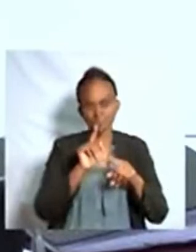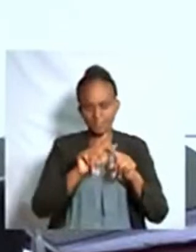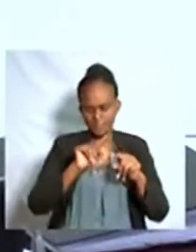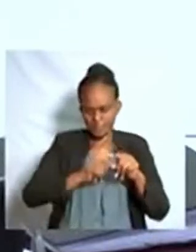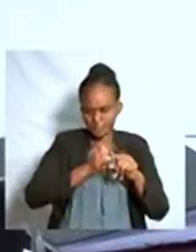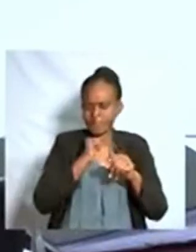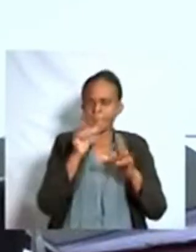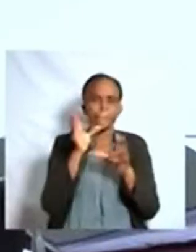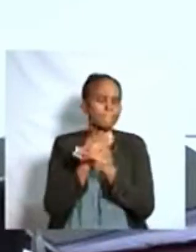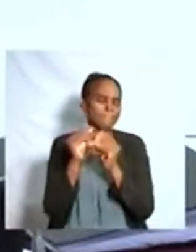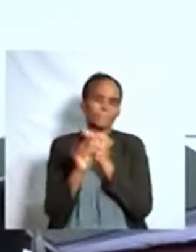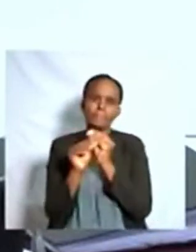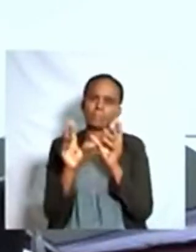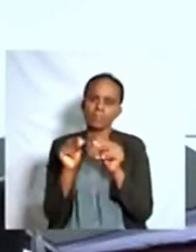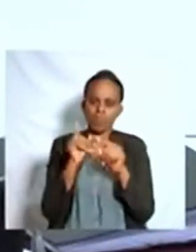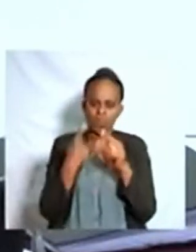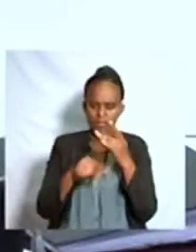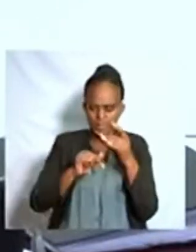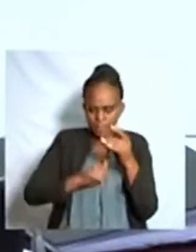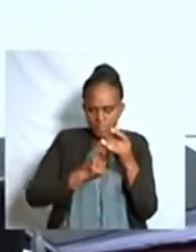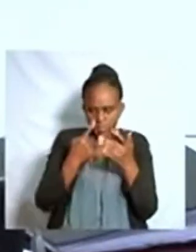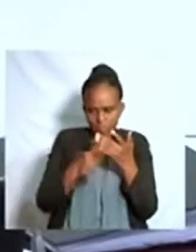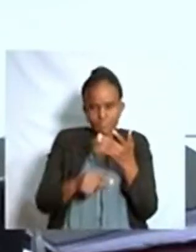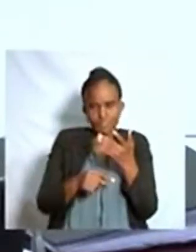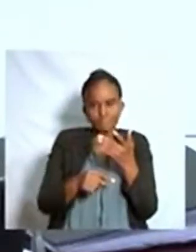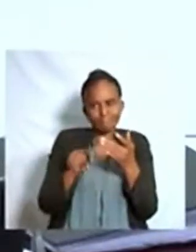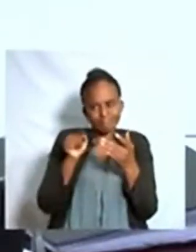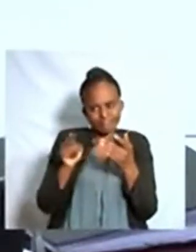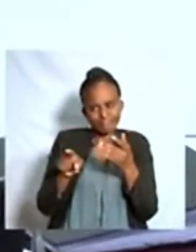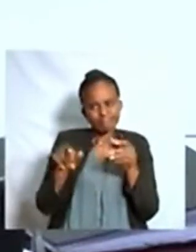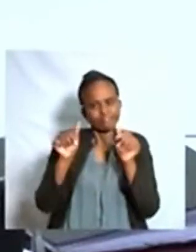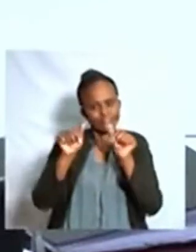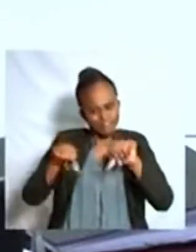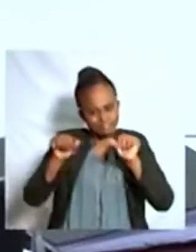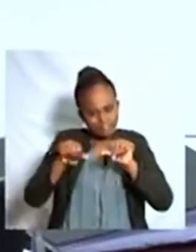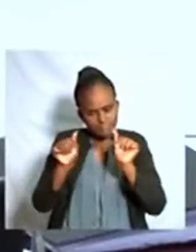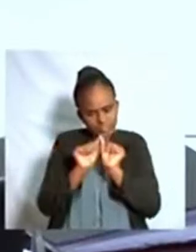track. What we are looking for is what the Auditor General